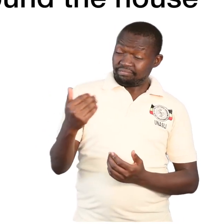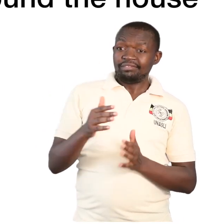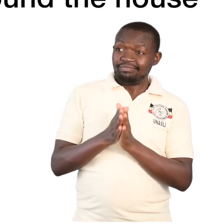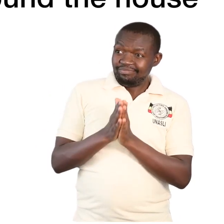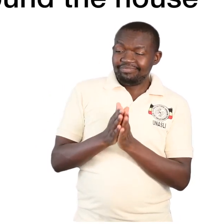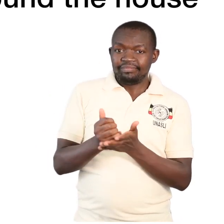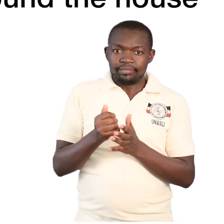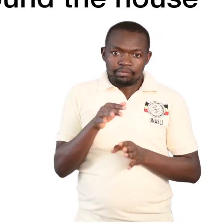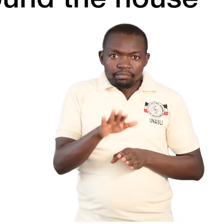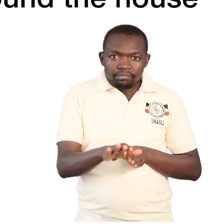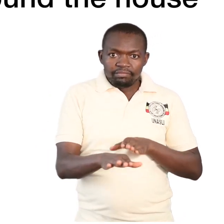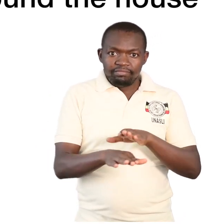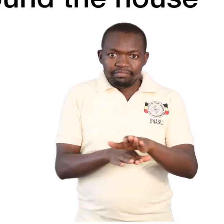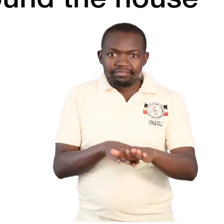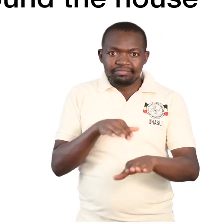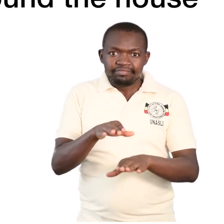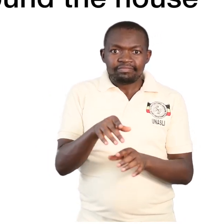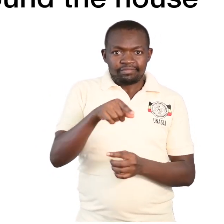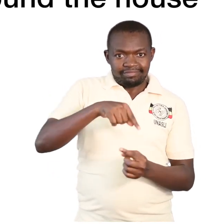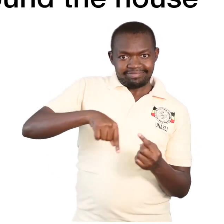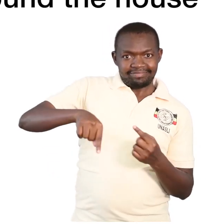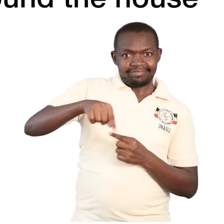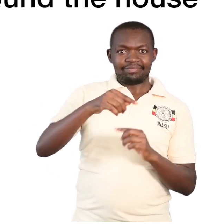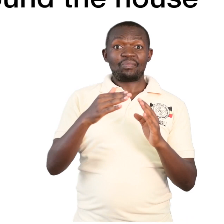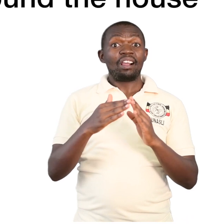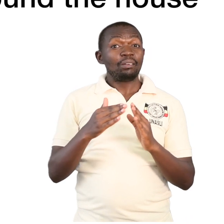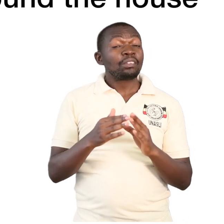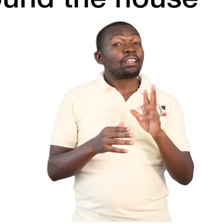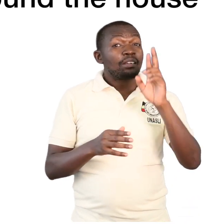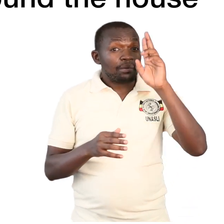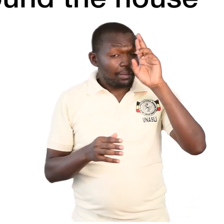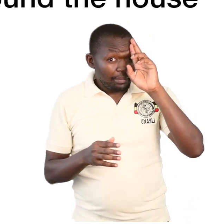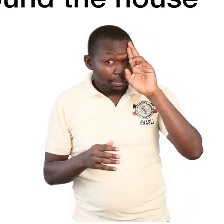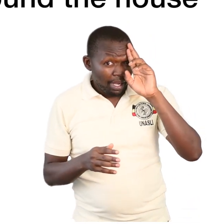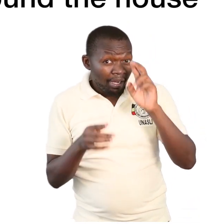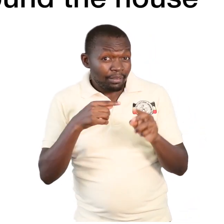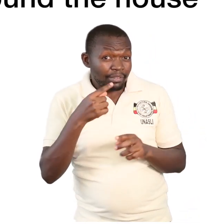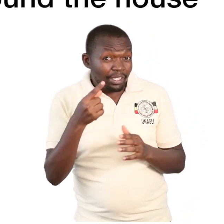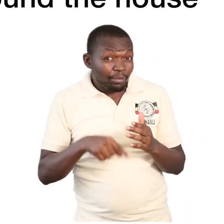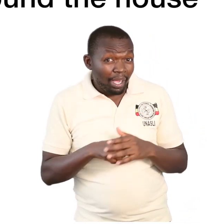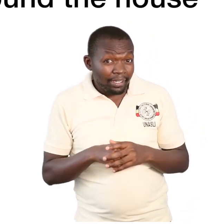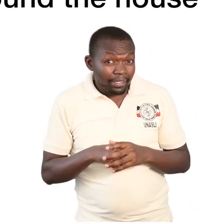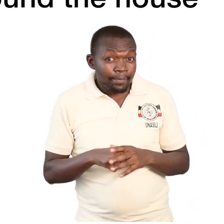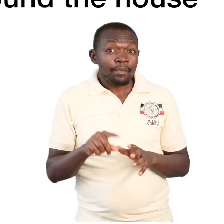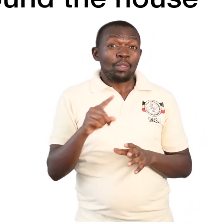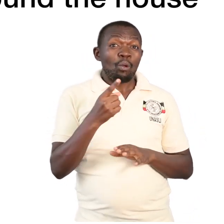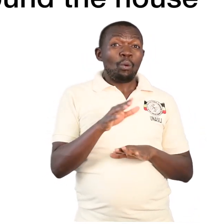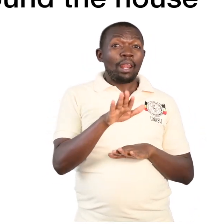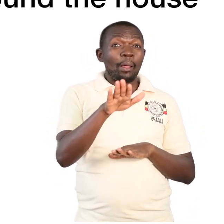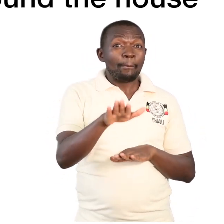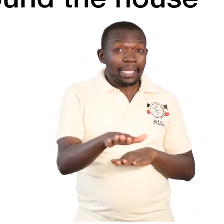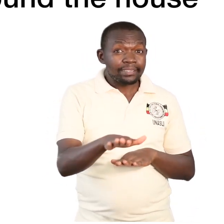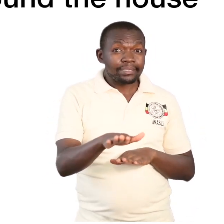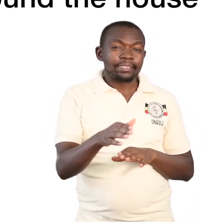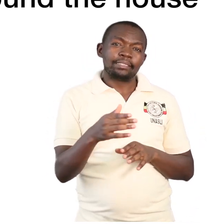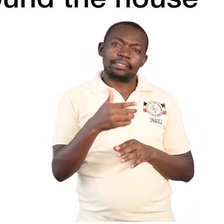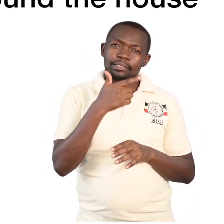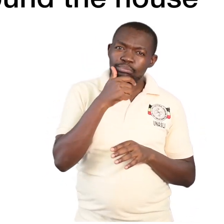move around the house using their paces. Remember, we have said that one pace is